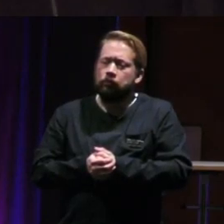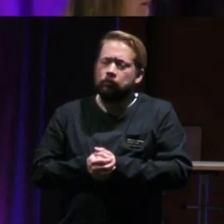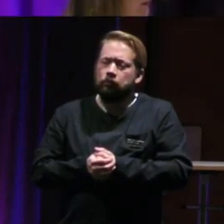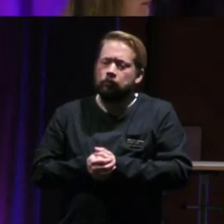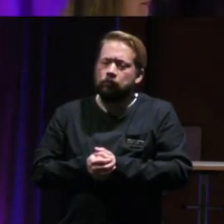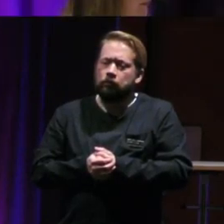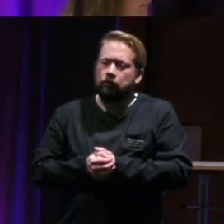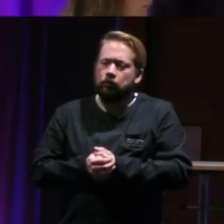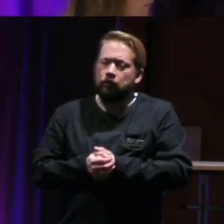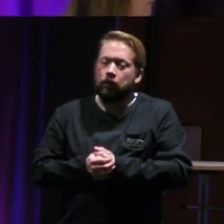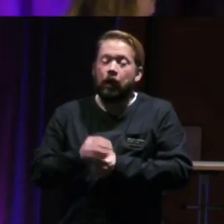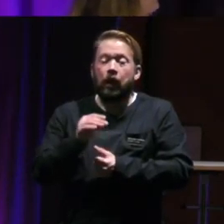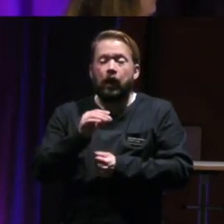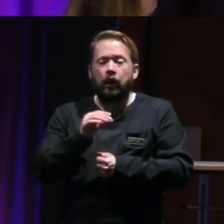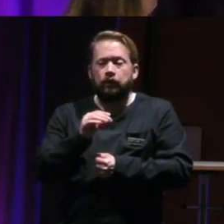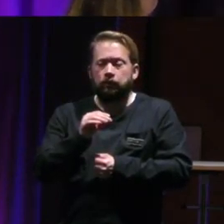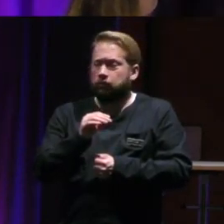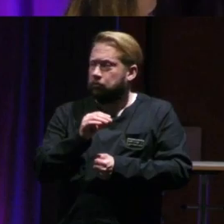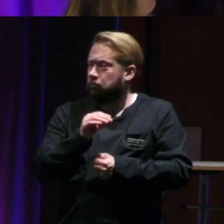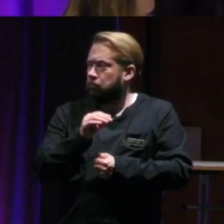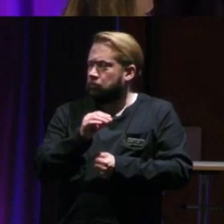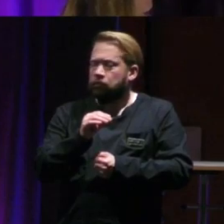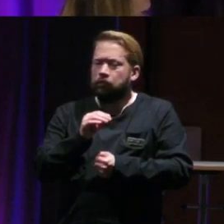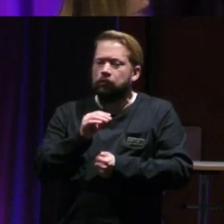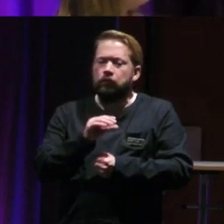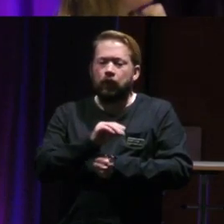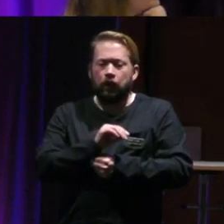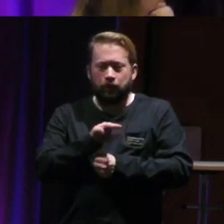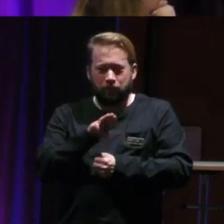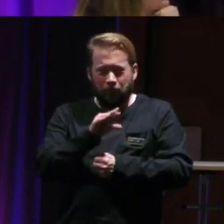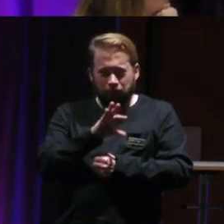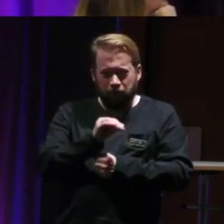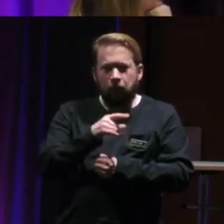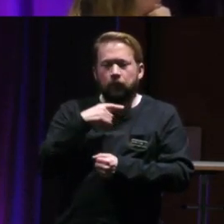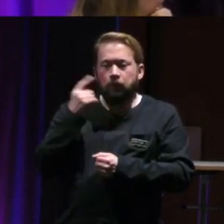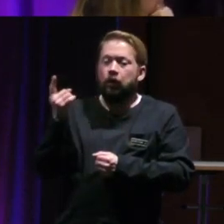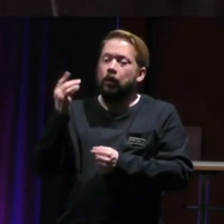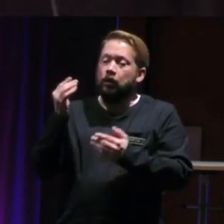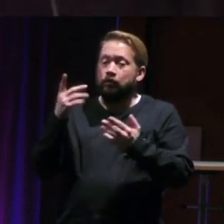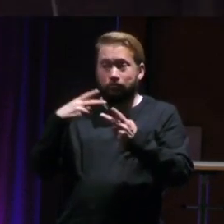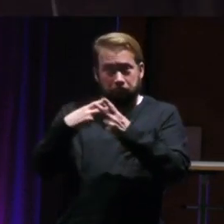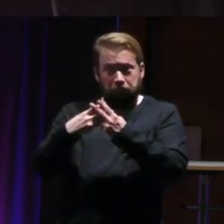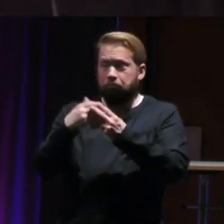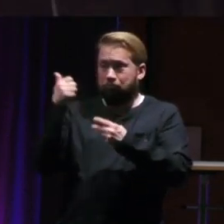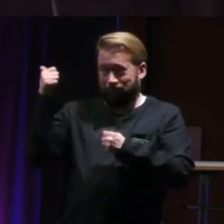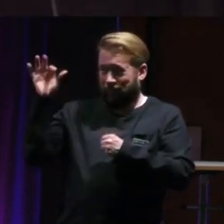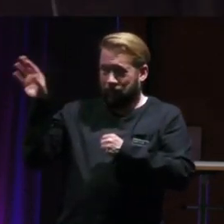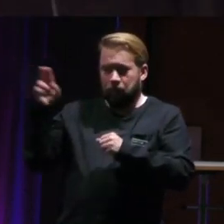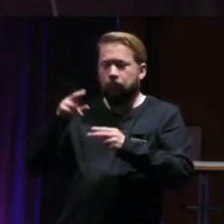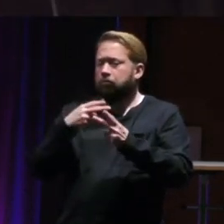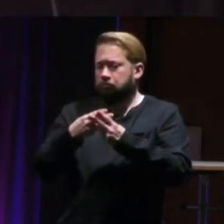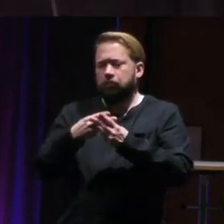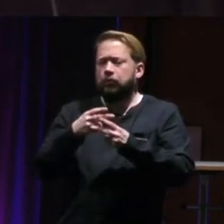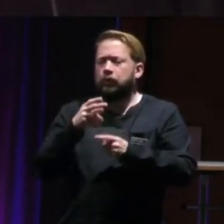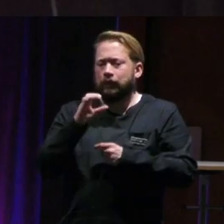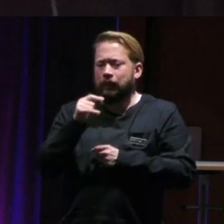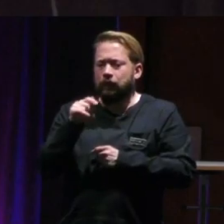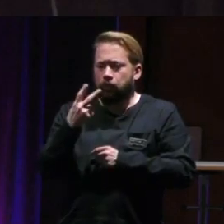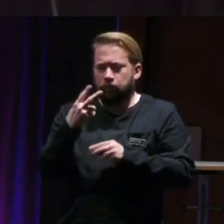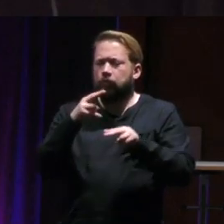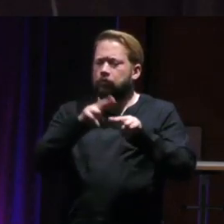He was sort of so he's now in prison near the Polar Circle, and when